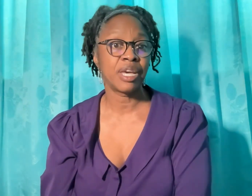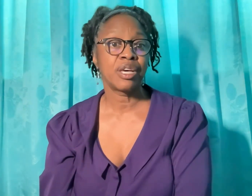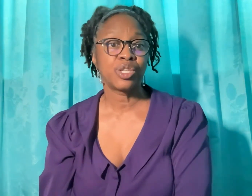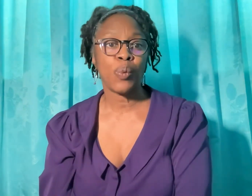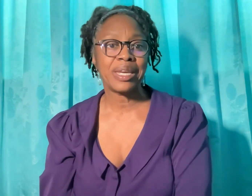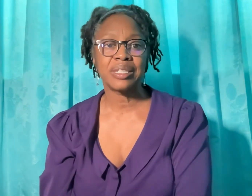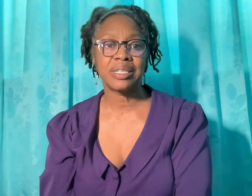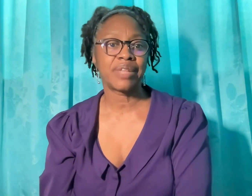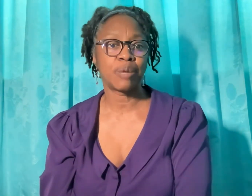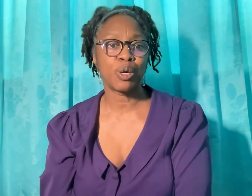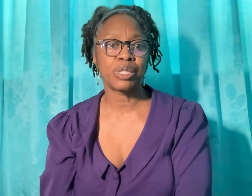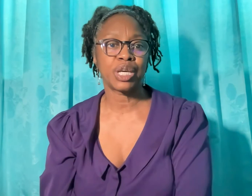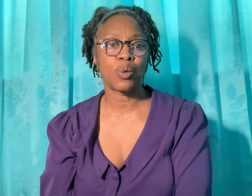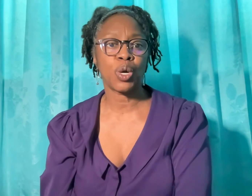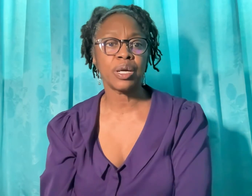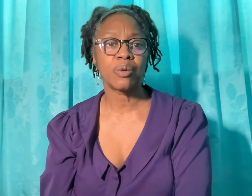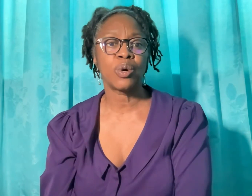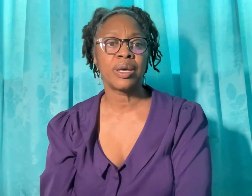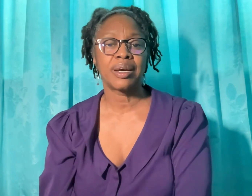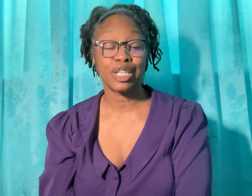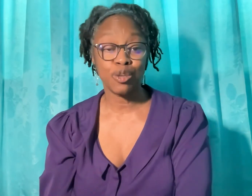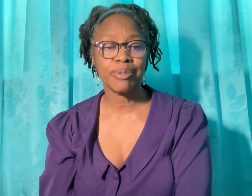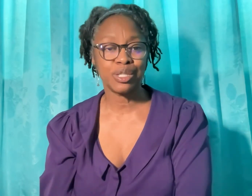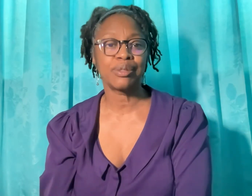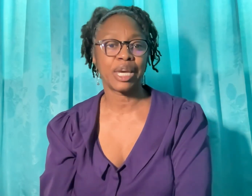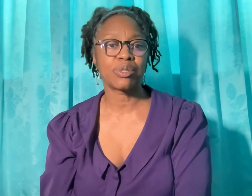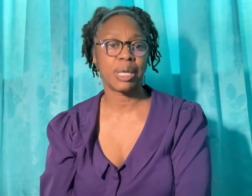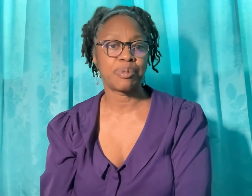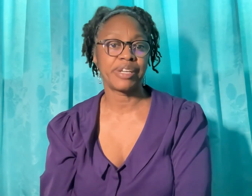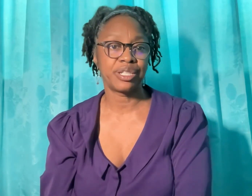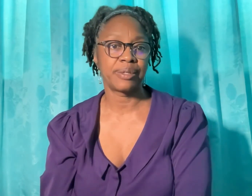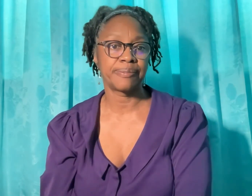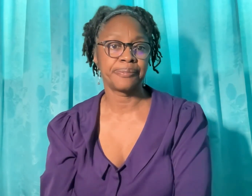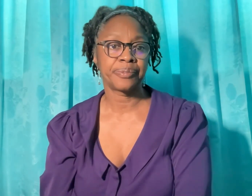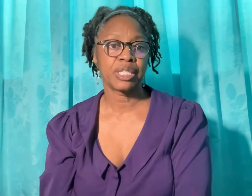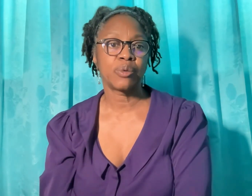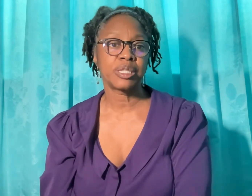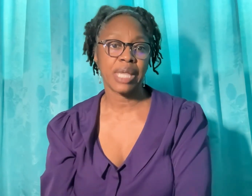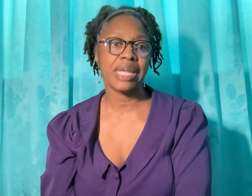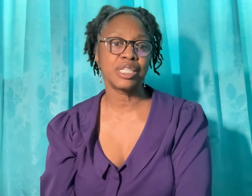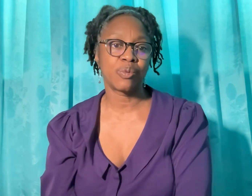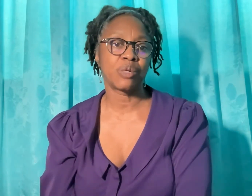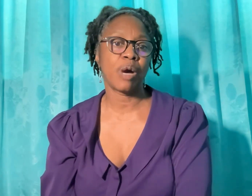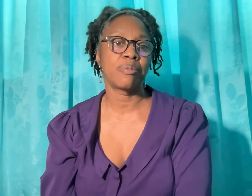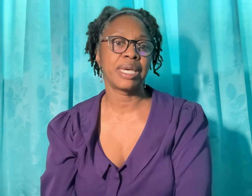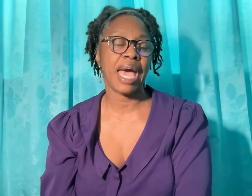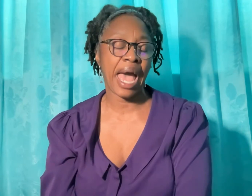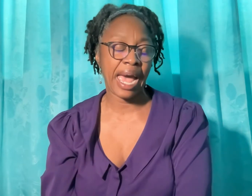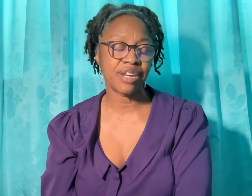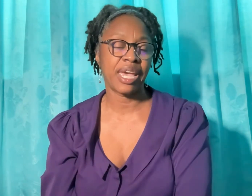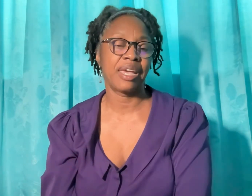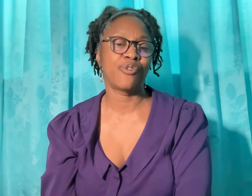deprived. So waiting to see if that approach is going to work contributes to language deprivation. So that is the reason why